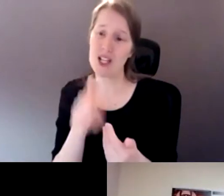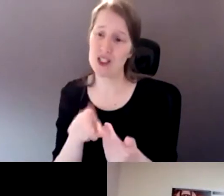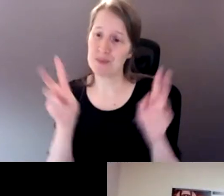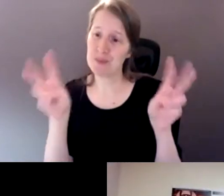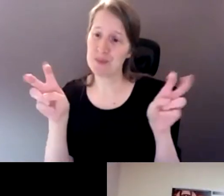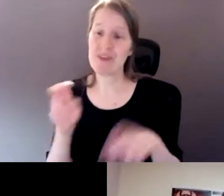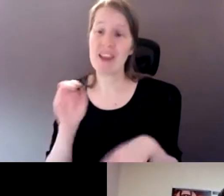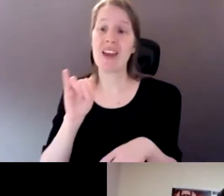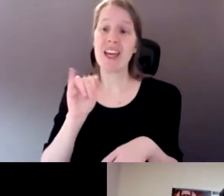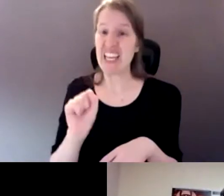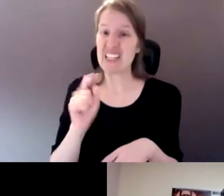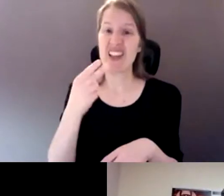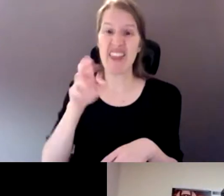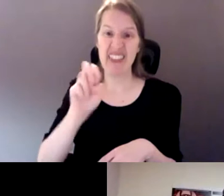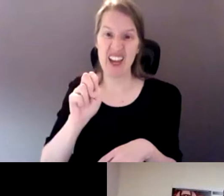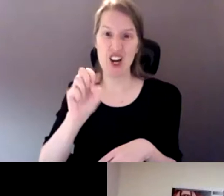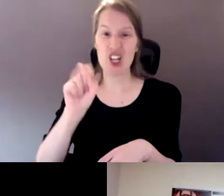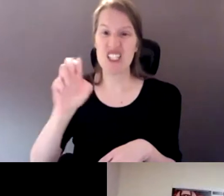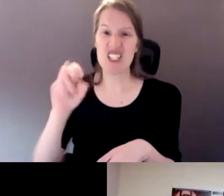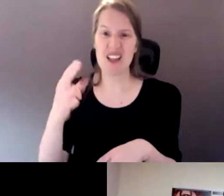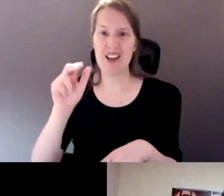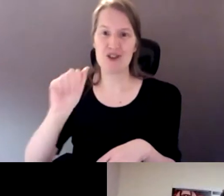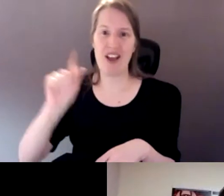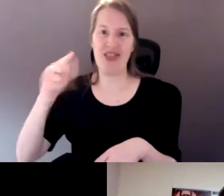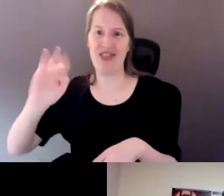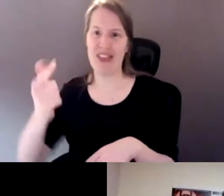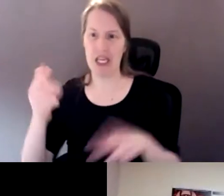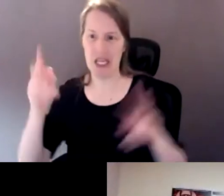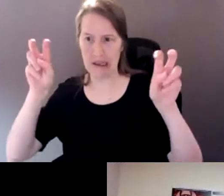is there such a thing as the Jews?